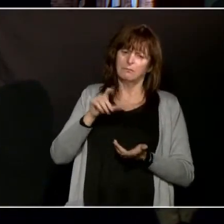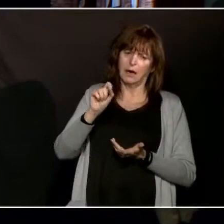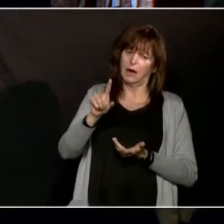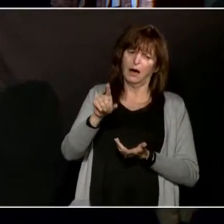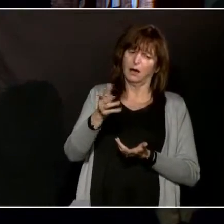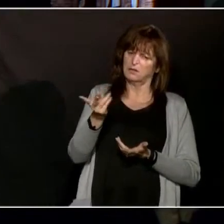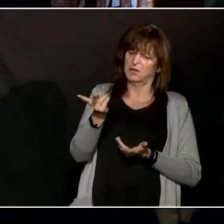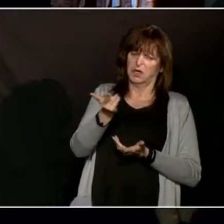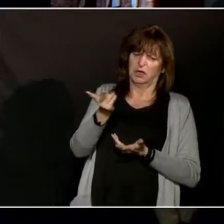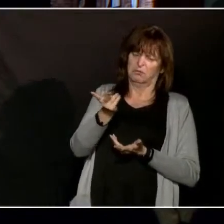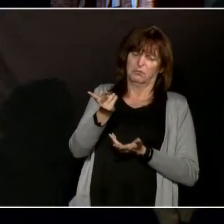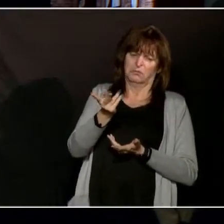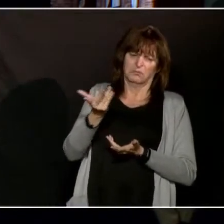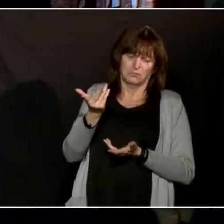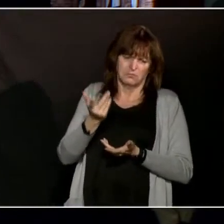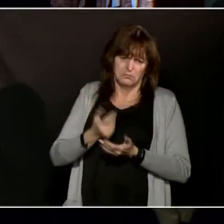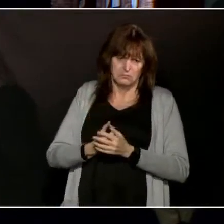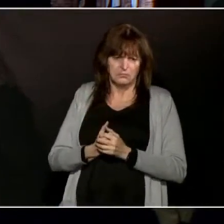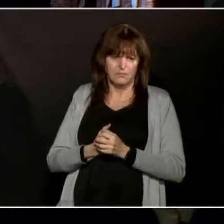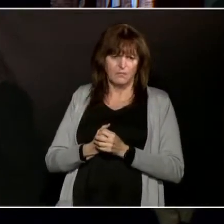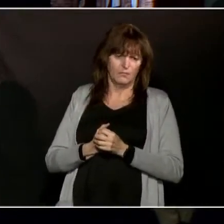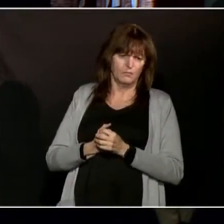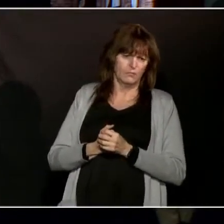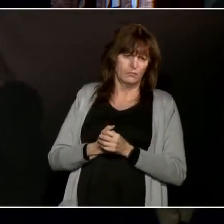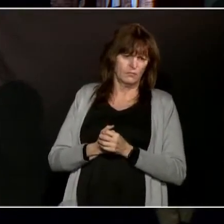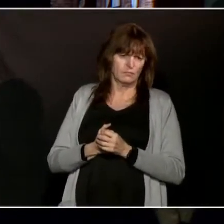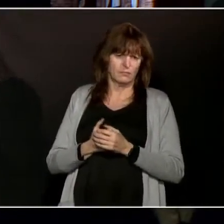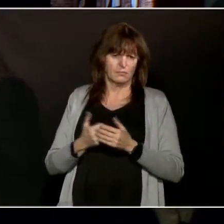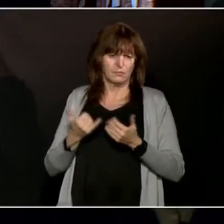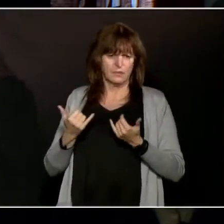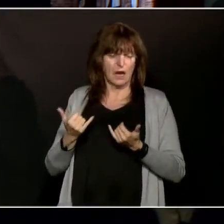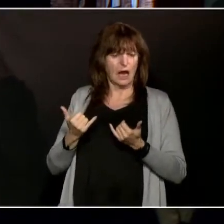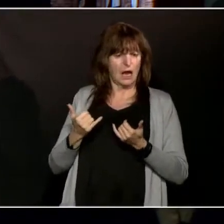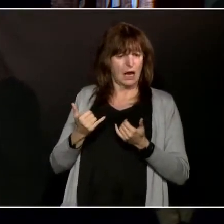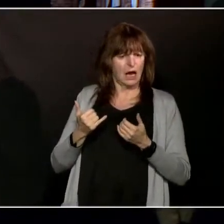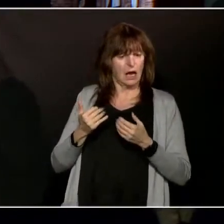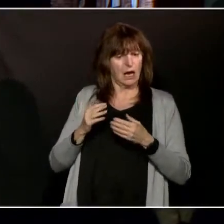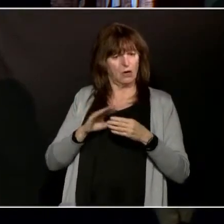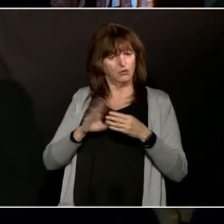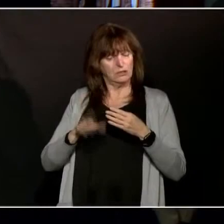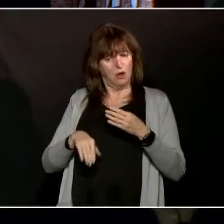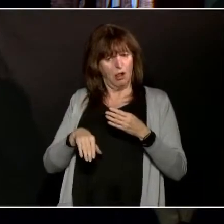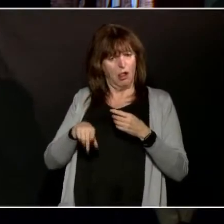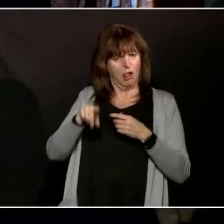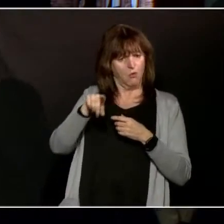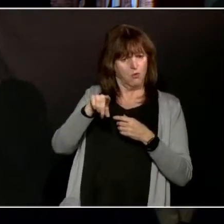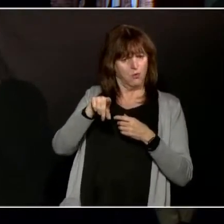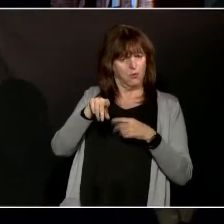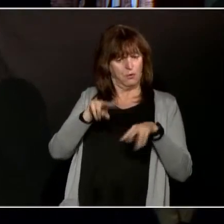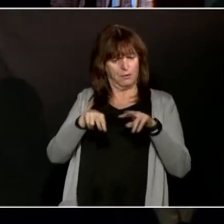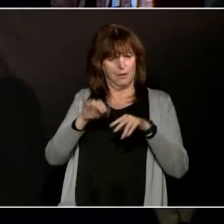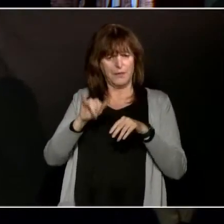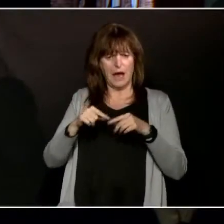by looking at these results of how many cases of the variant may actually be circulating in the province?